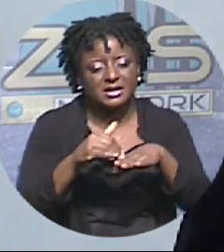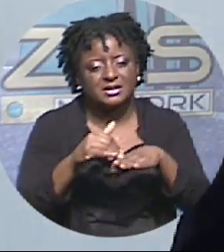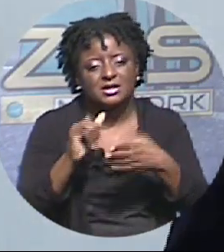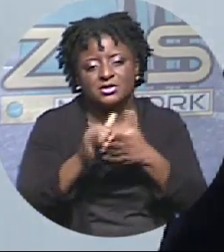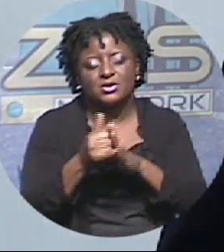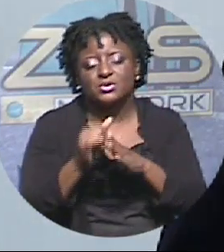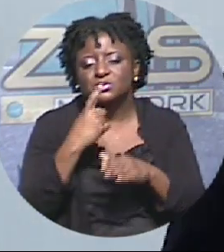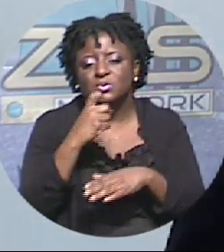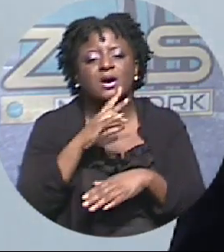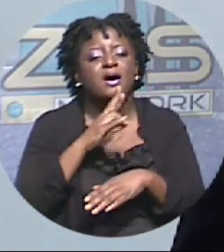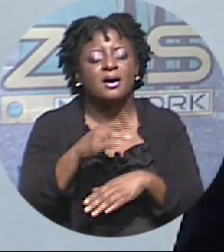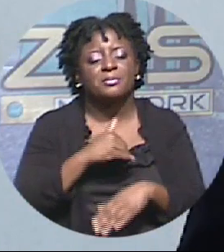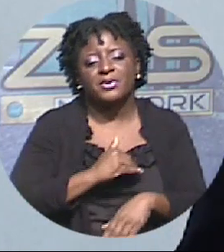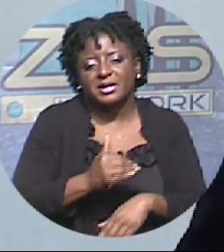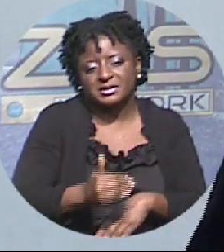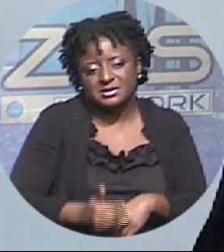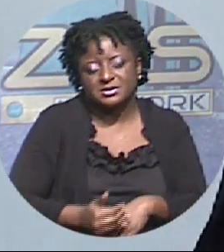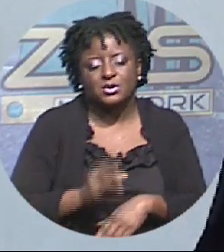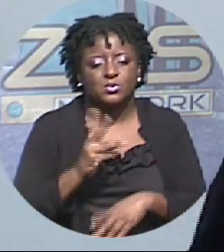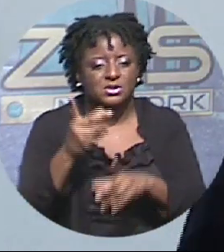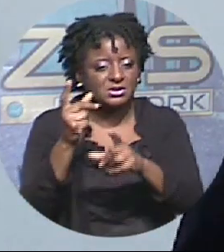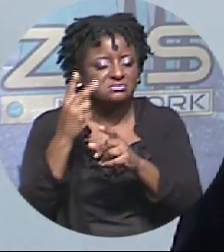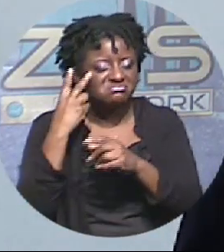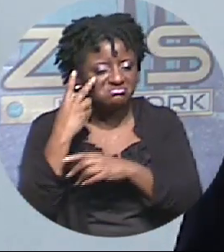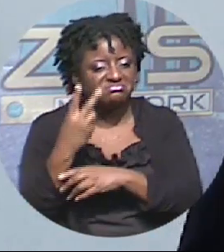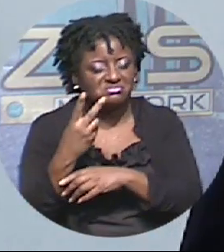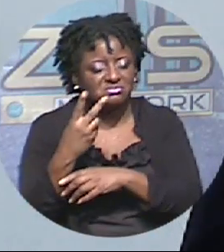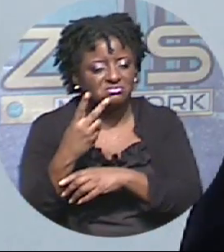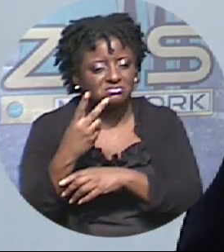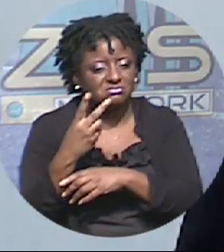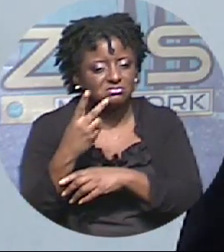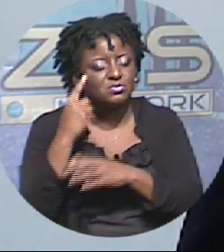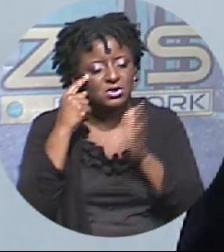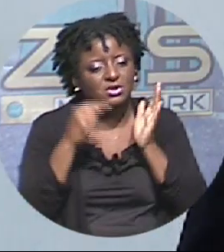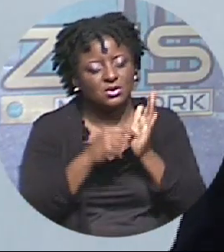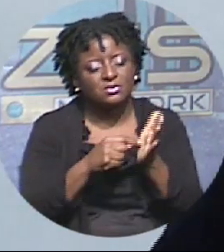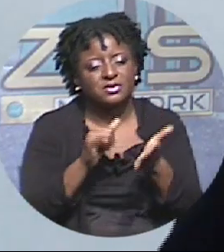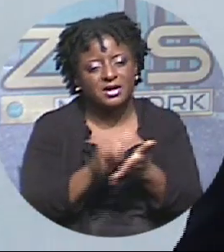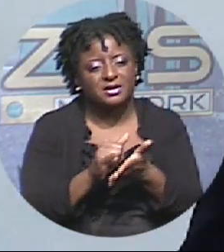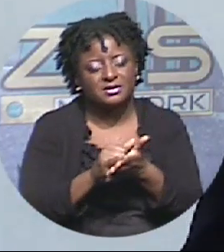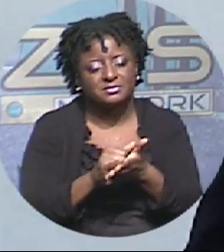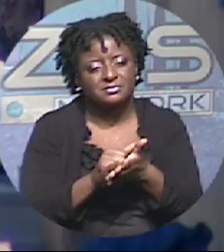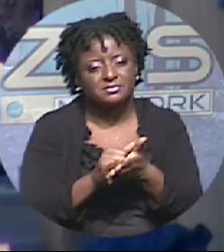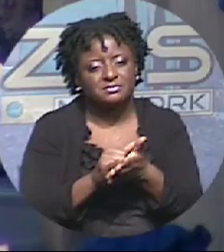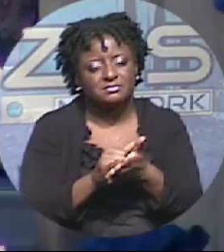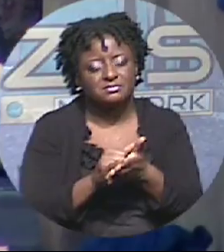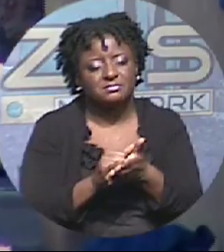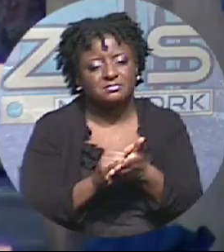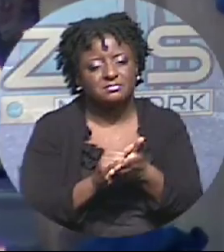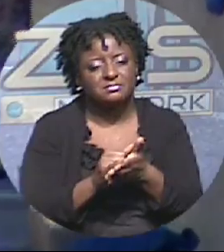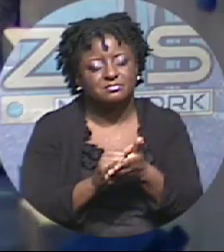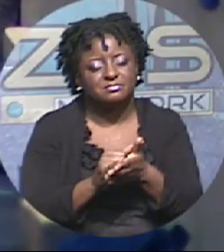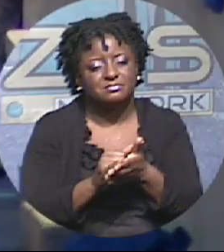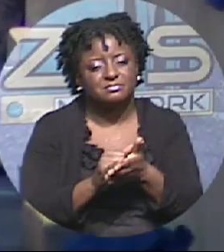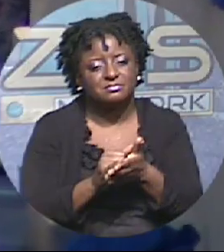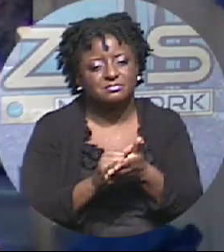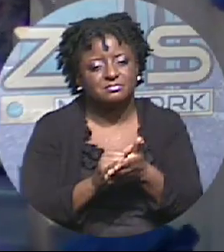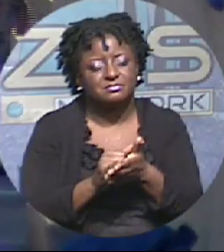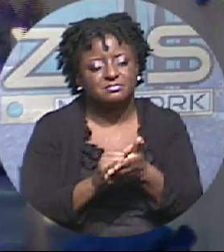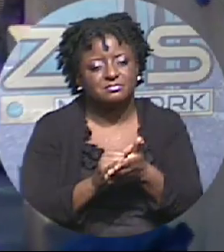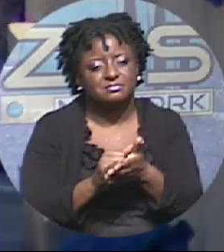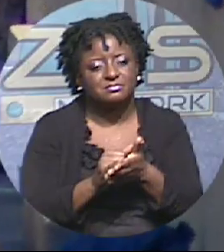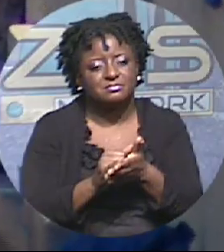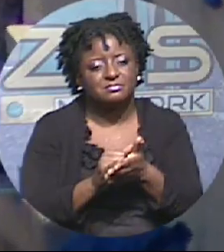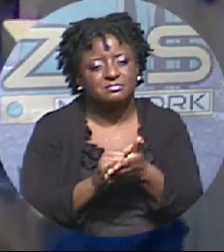are pregnant. And so we take note of it, but at the same time, we take nothing for granted. Wilscombe says the ministries